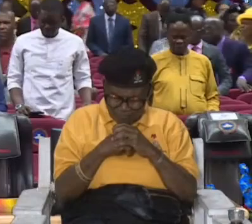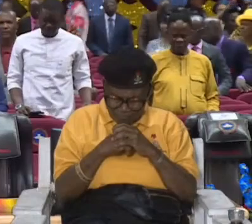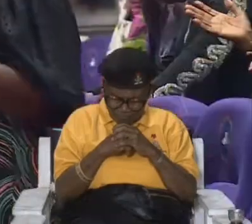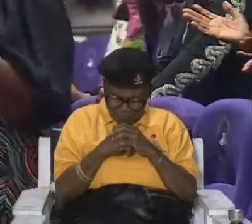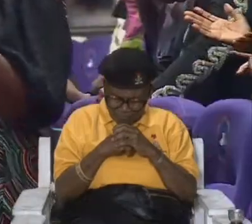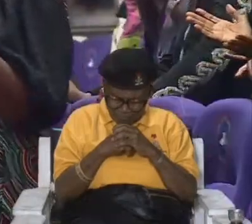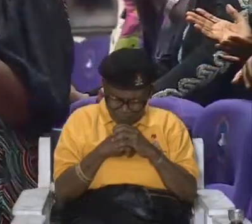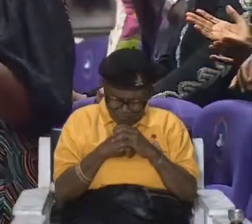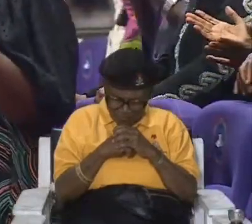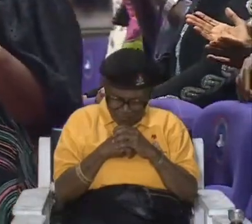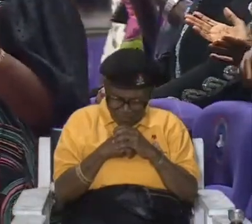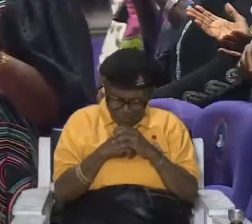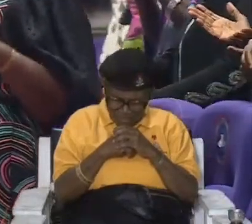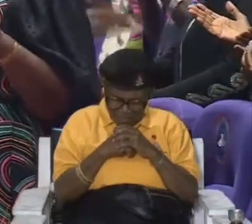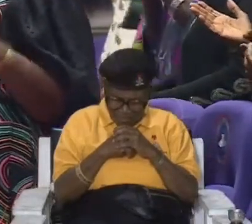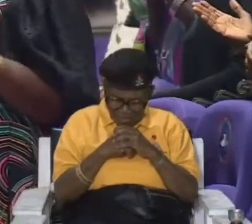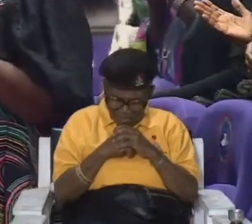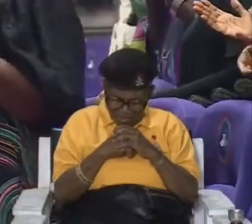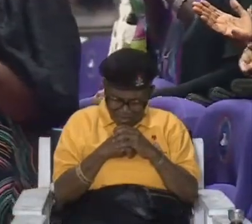let the fire fall afresh on me.